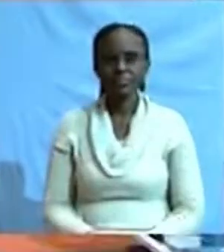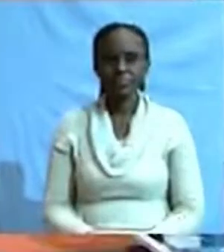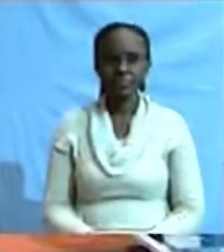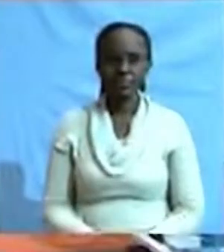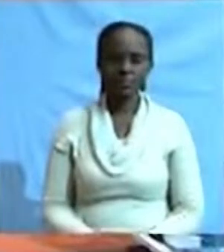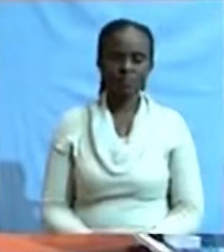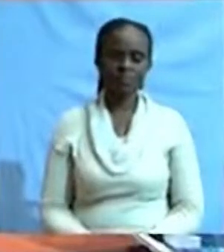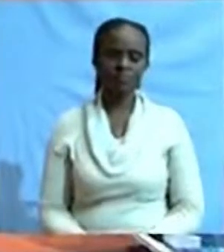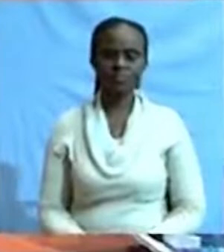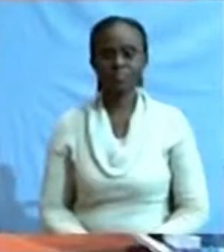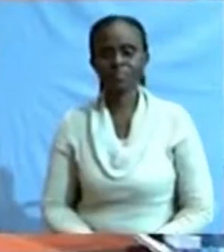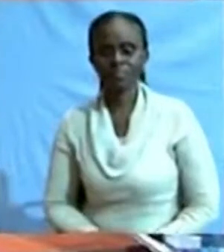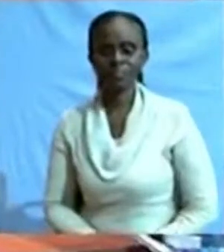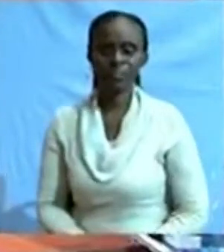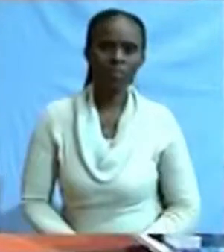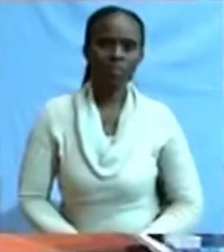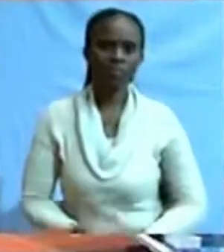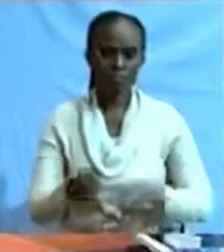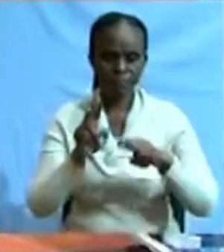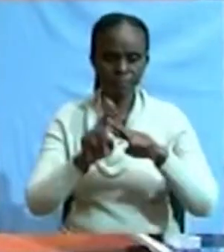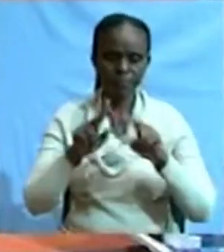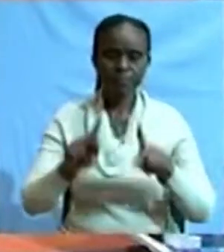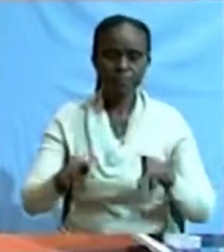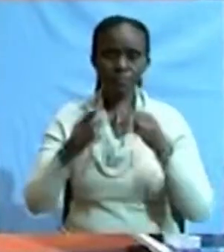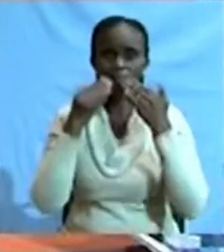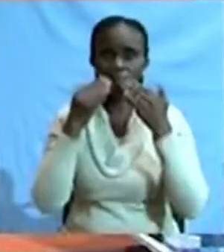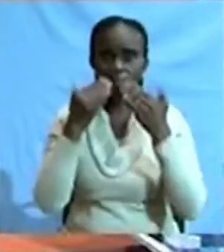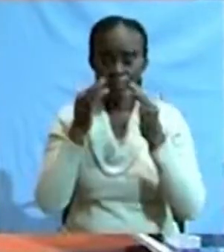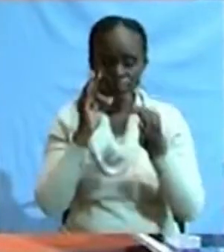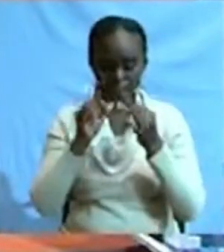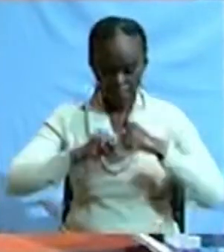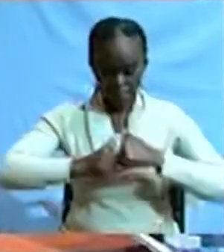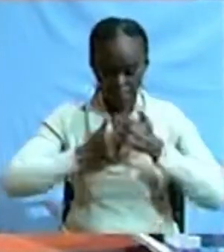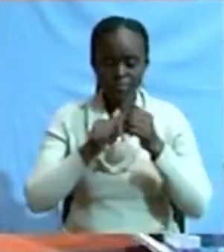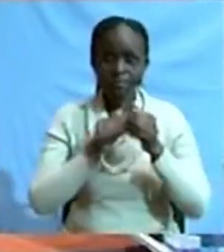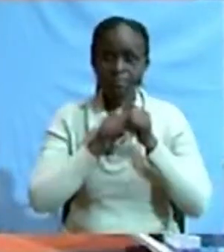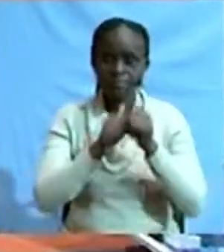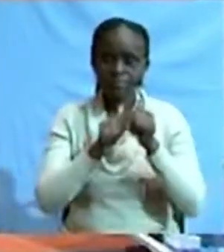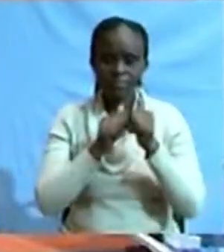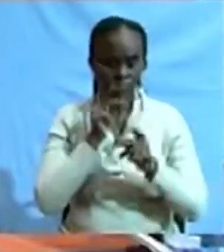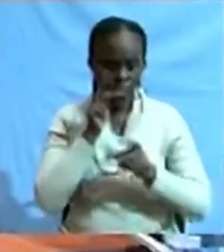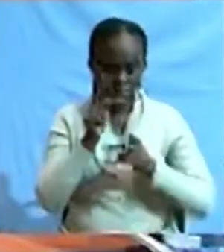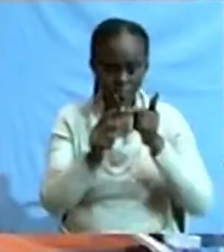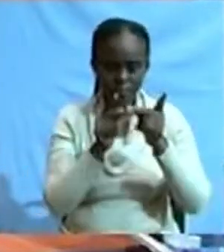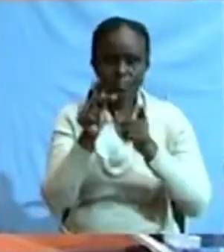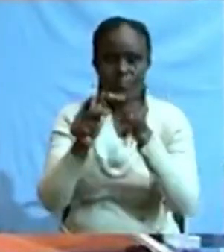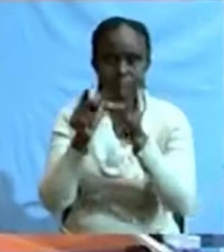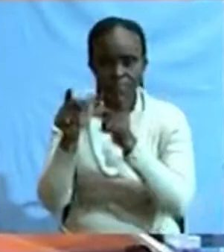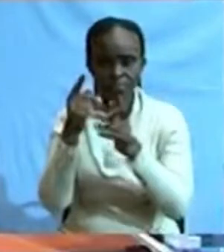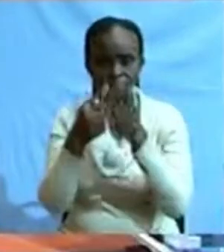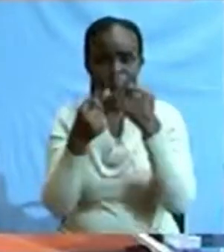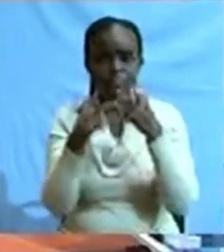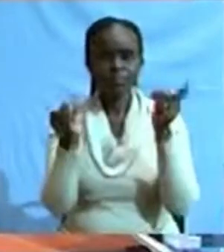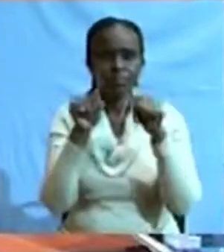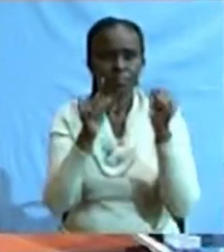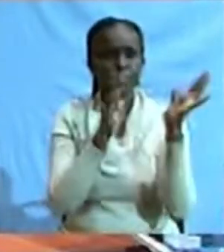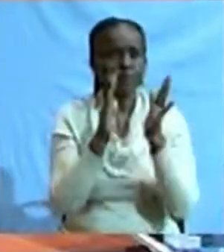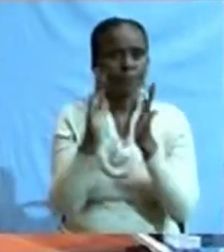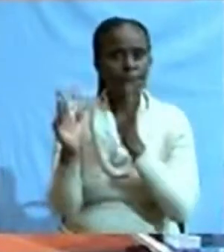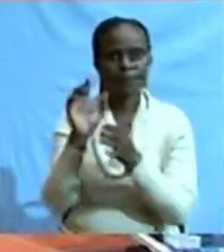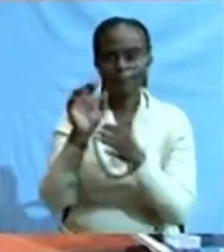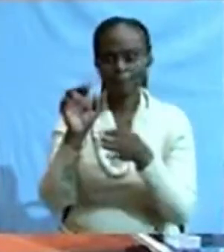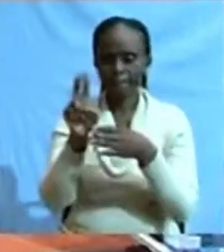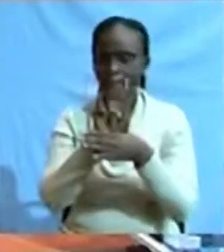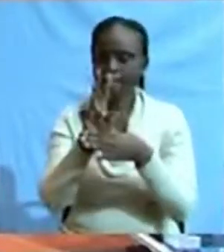Thank you, Chair. If we follow through the process that is undertaken when preparing a valuation